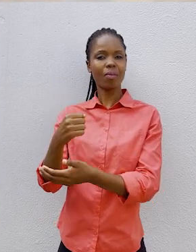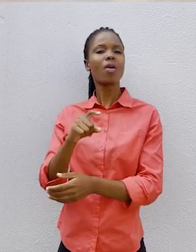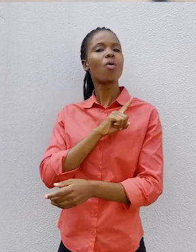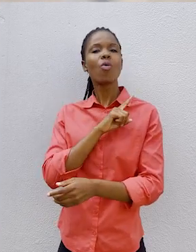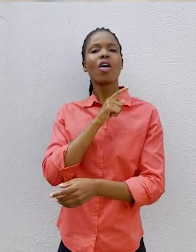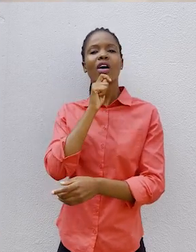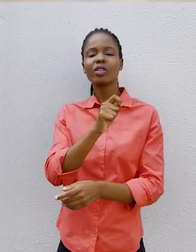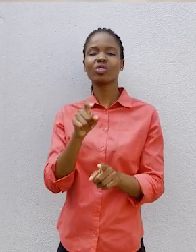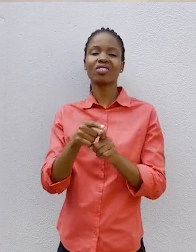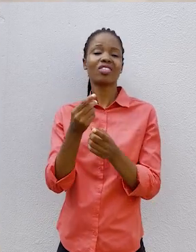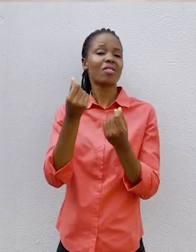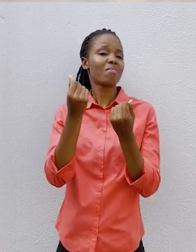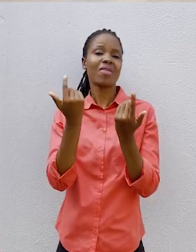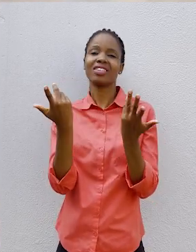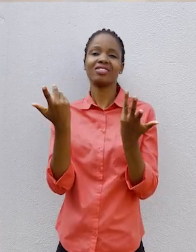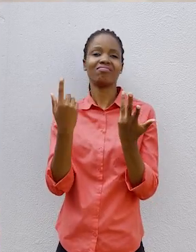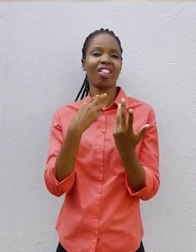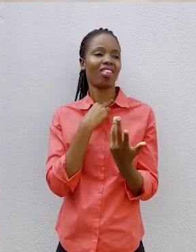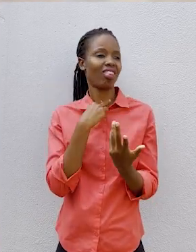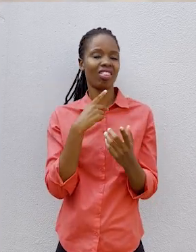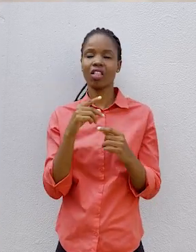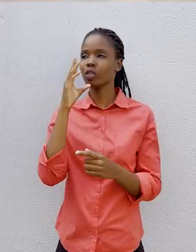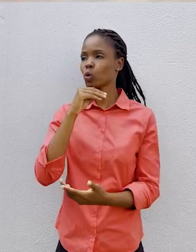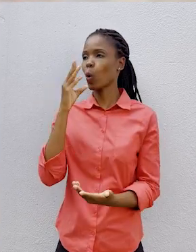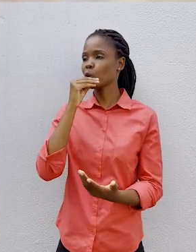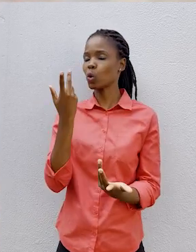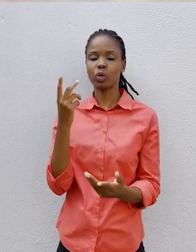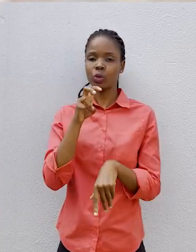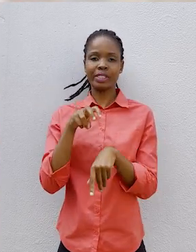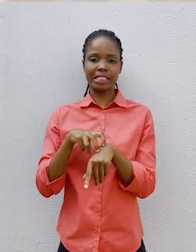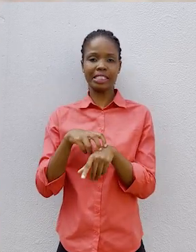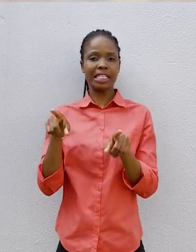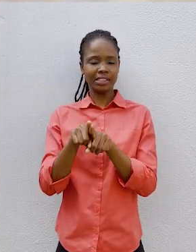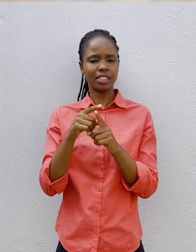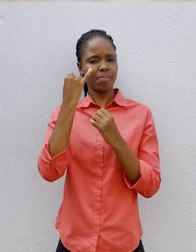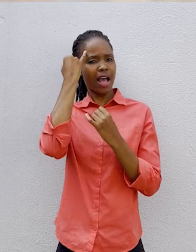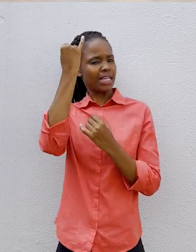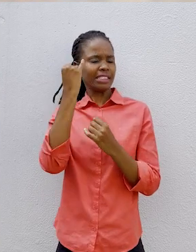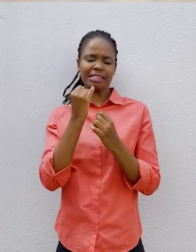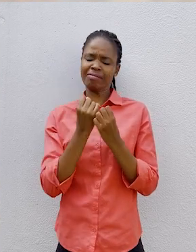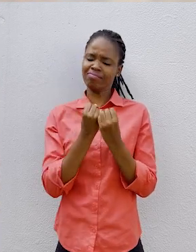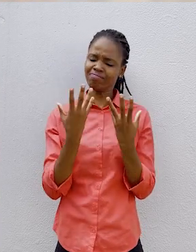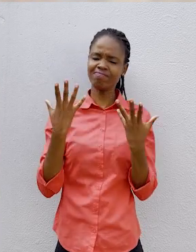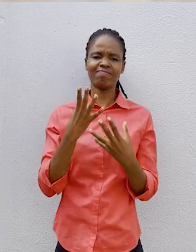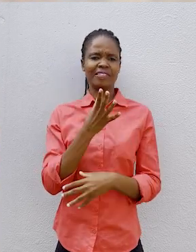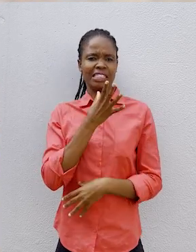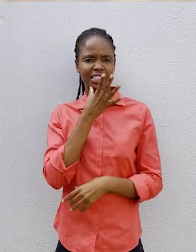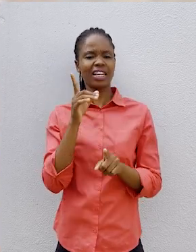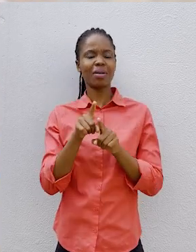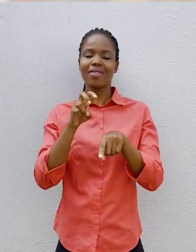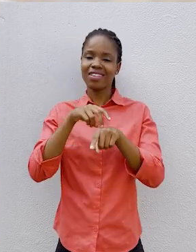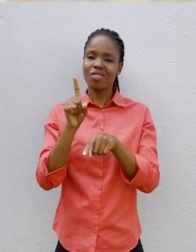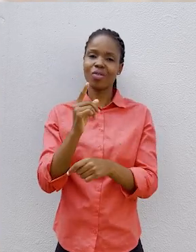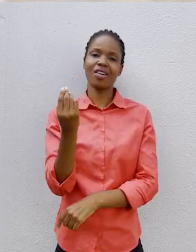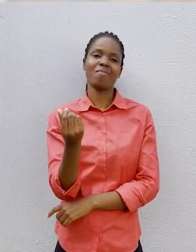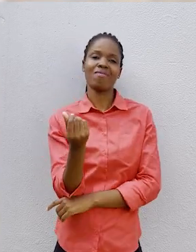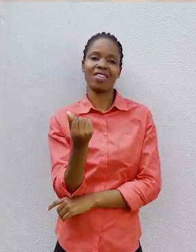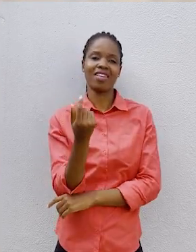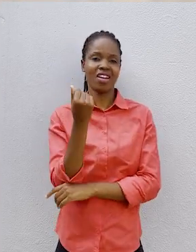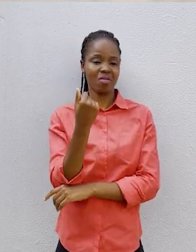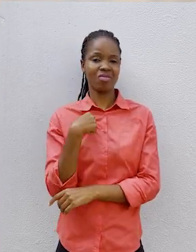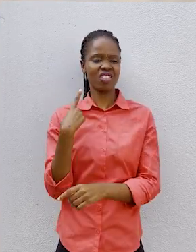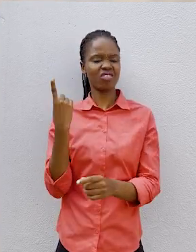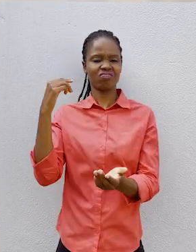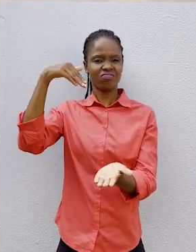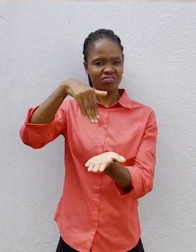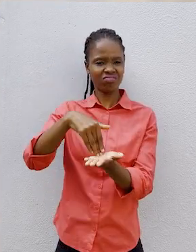because the only thing we need right now is money and less talk. You know, we have a lot of incredible ideas that needs to be financed. So the